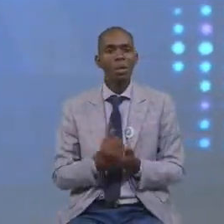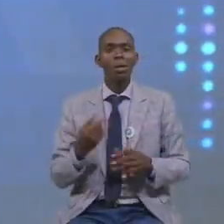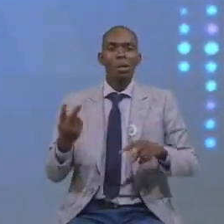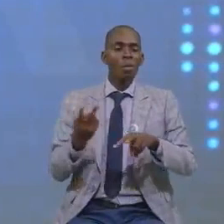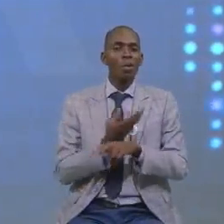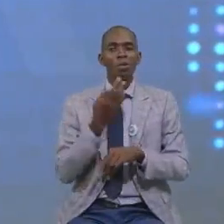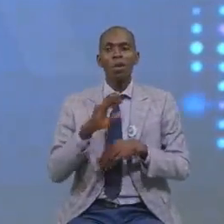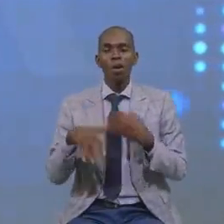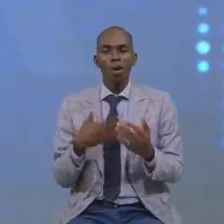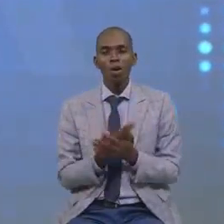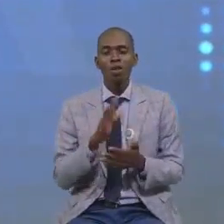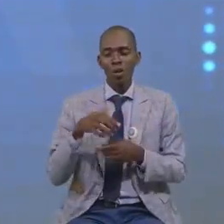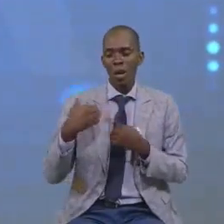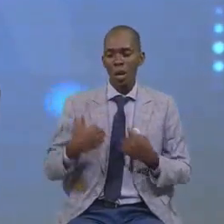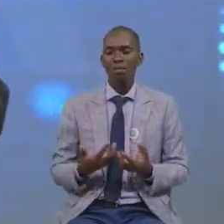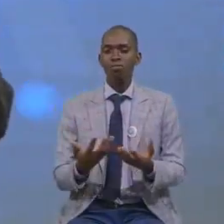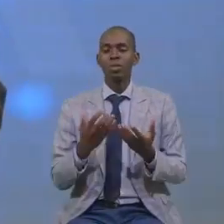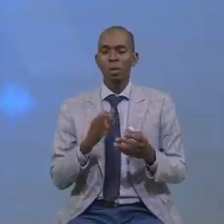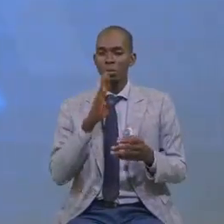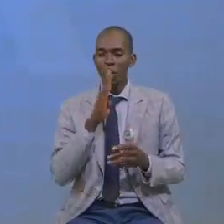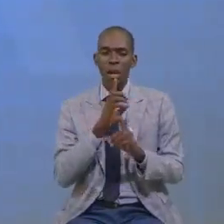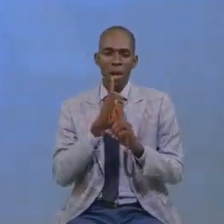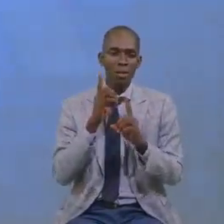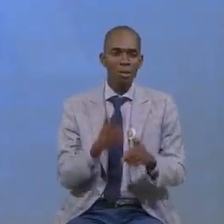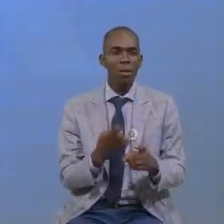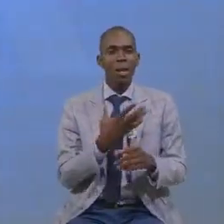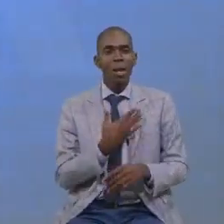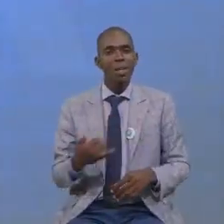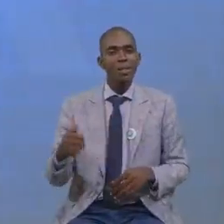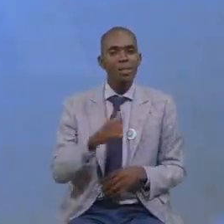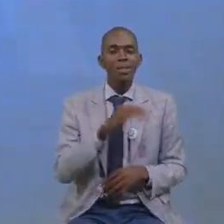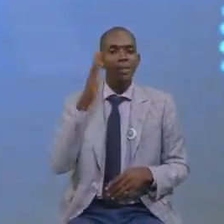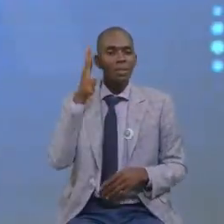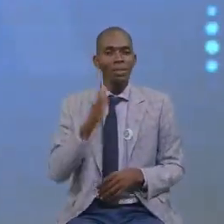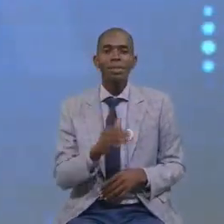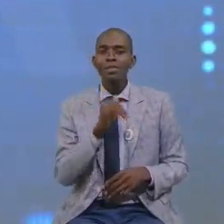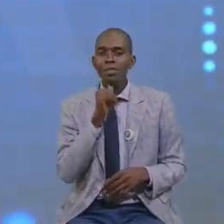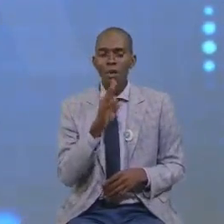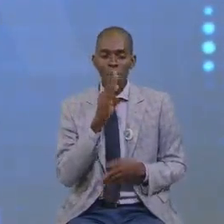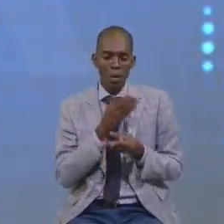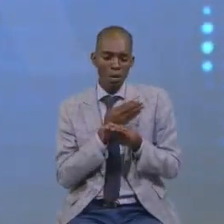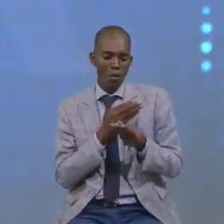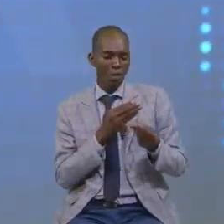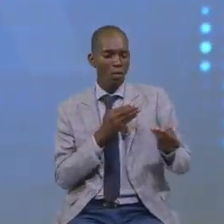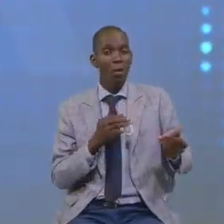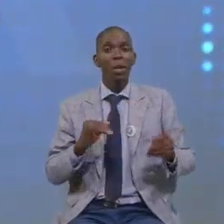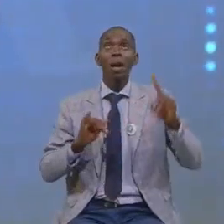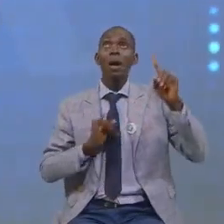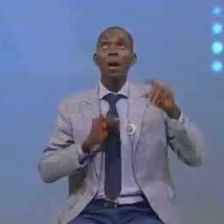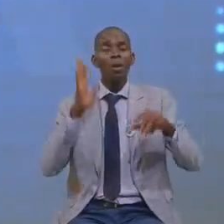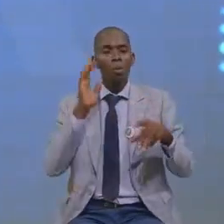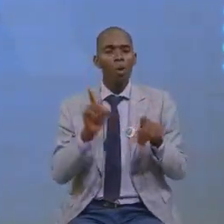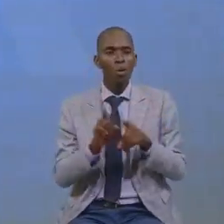your desires being fulfilled, and they shall not be few. I will also